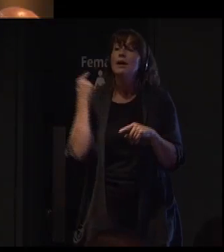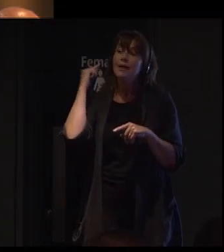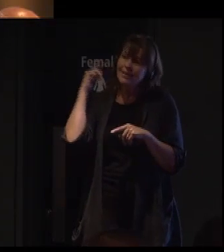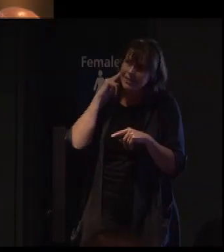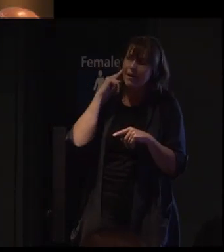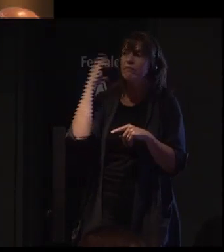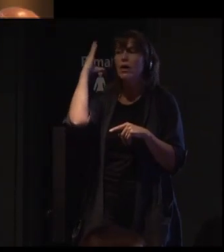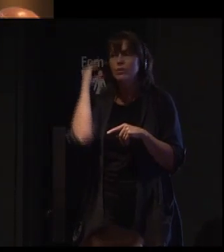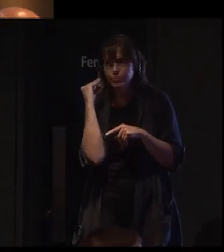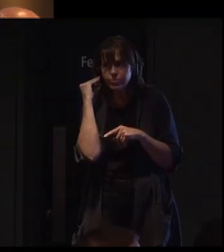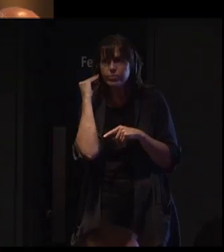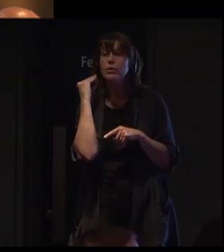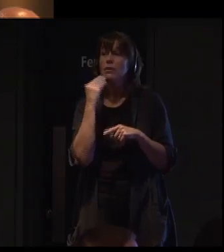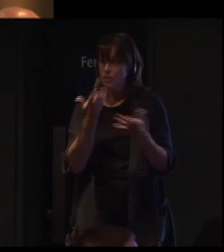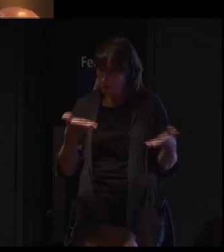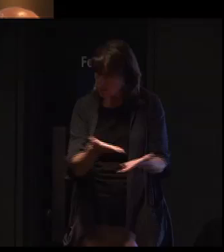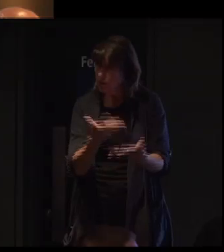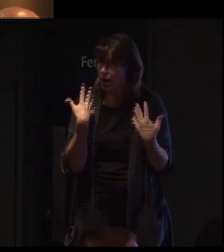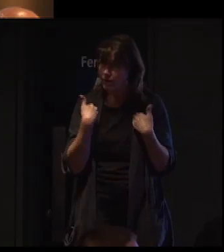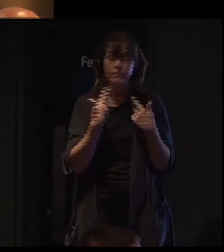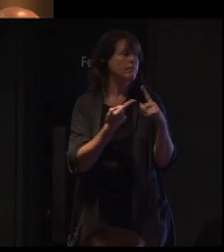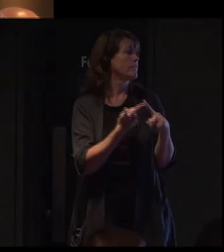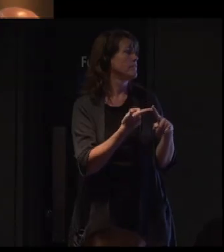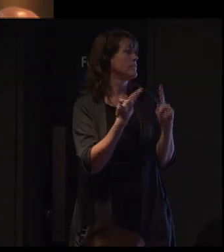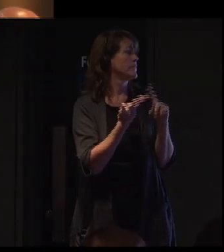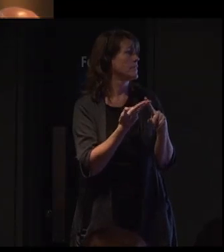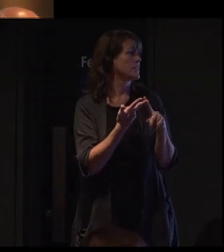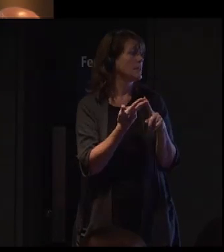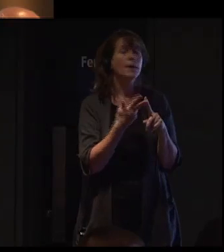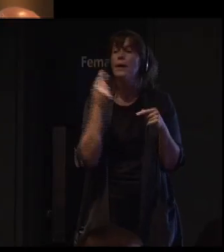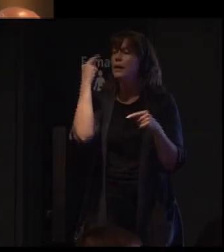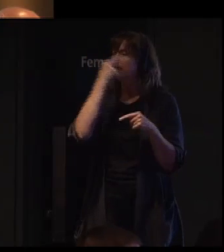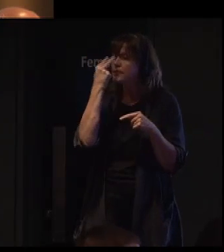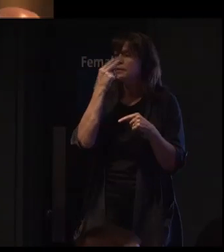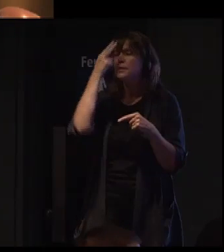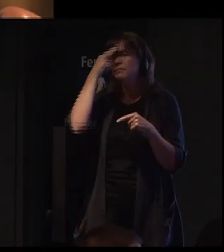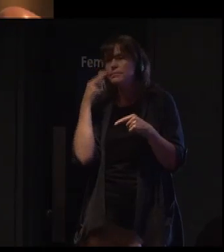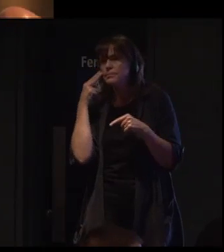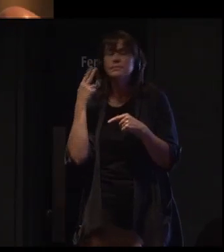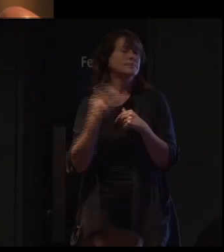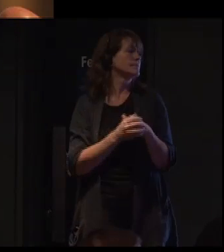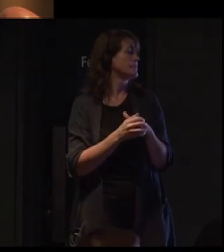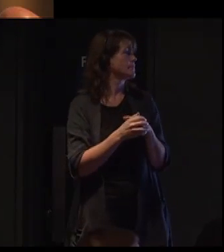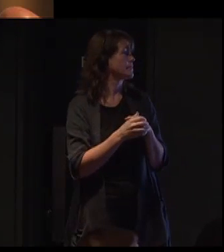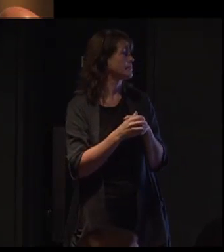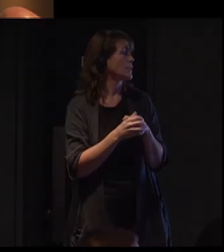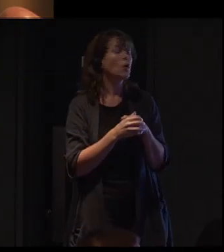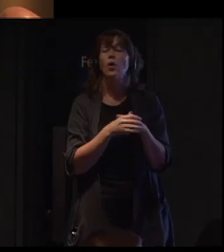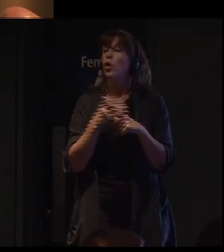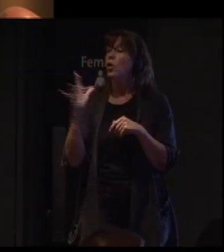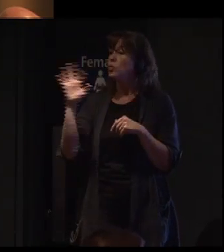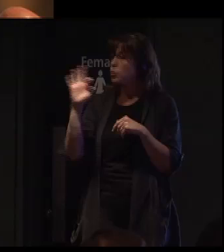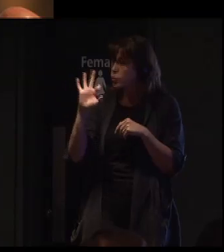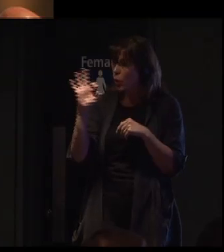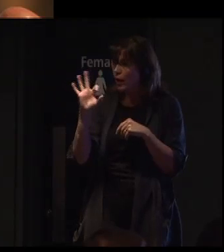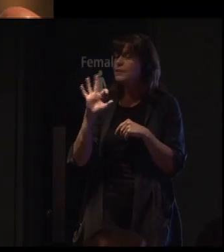and the deaf fans, facilities and services for the partially sighted and the blind supporters, toilet facilities